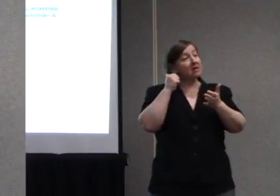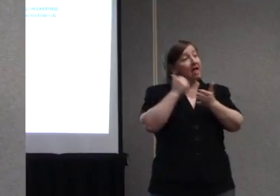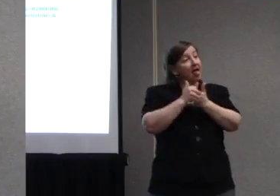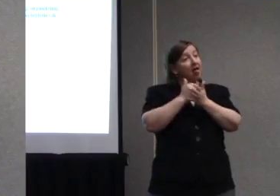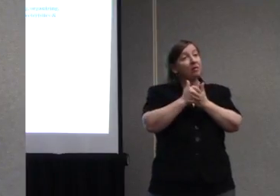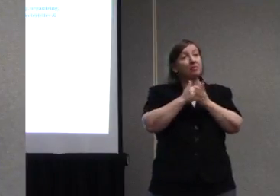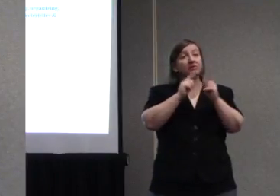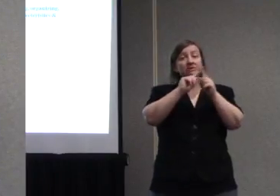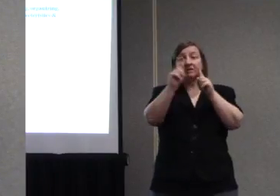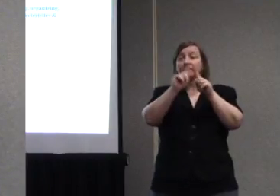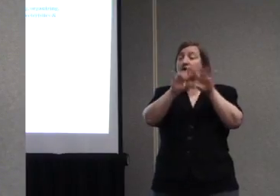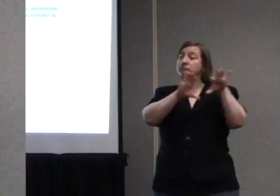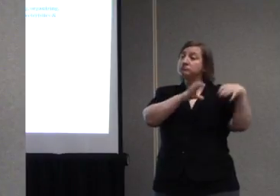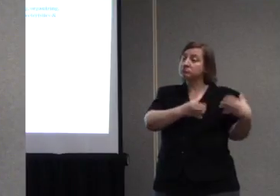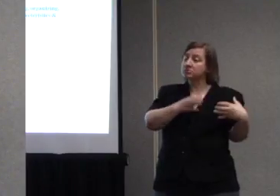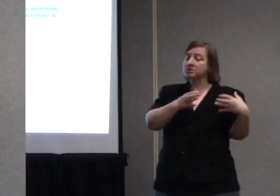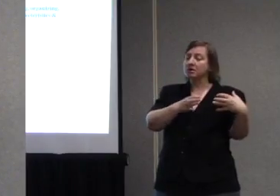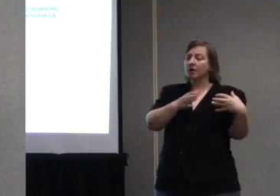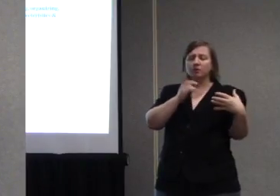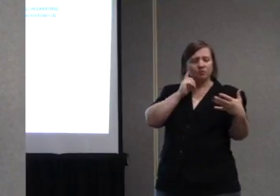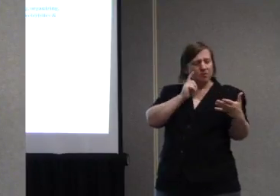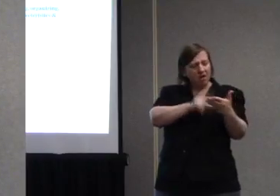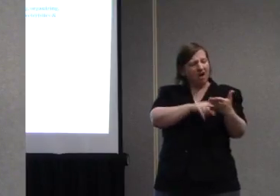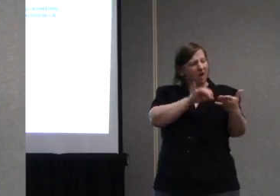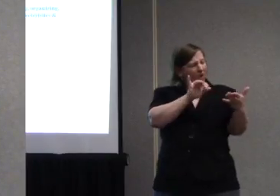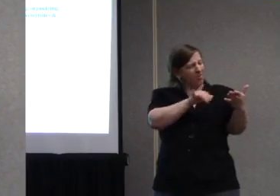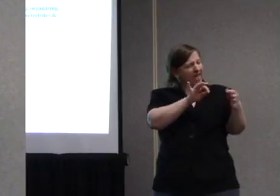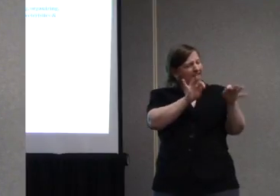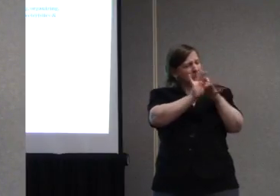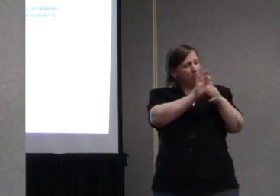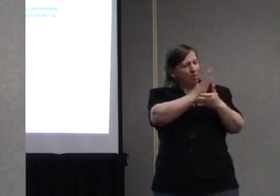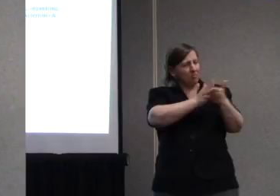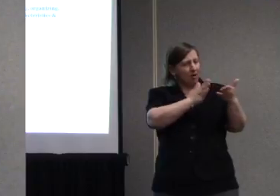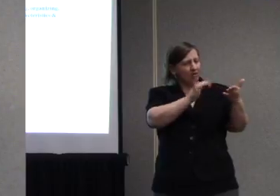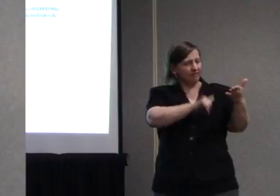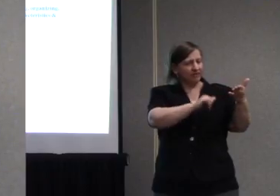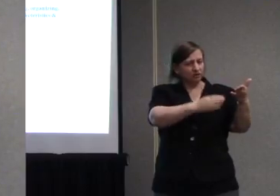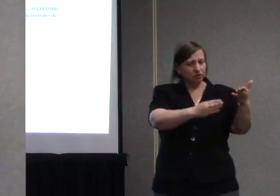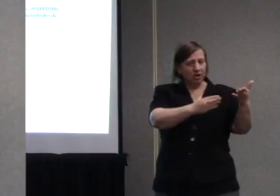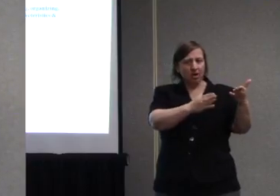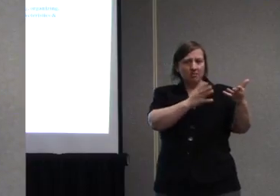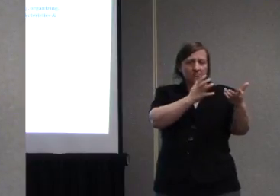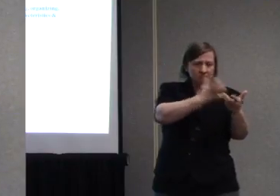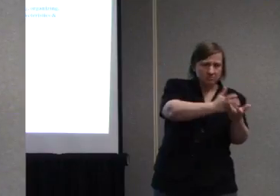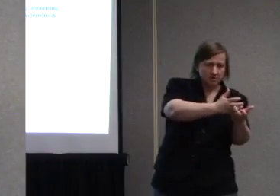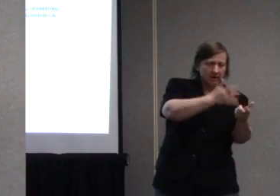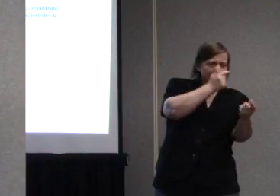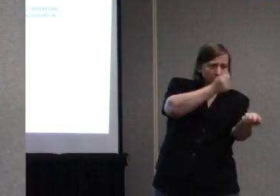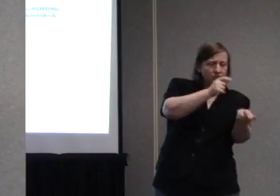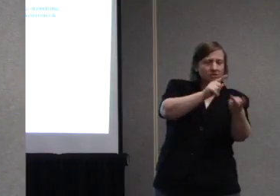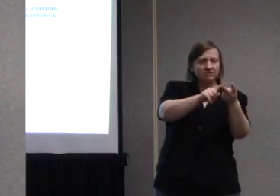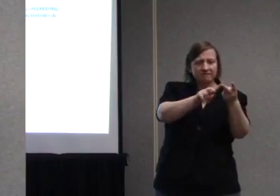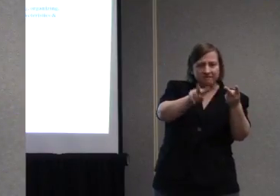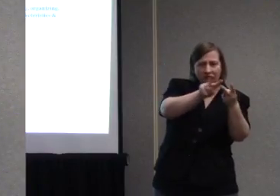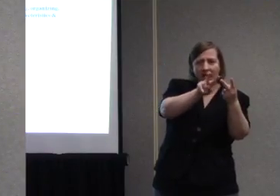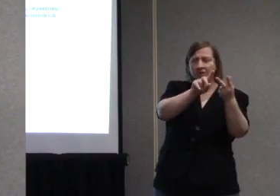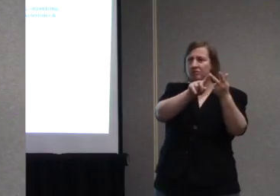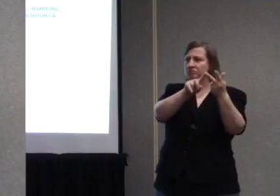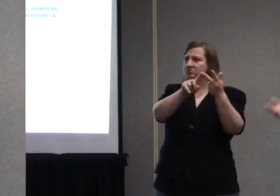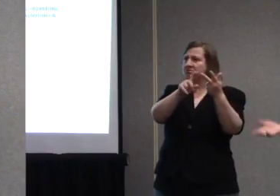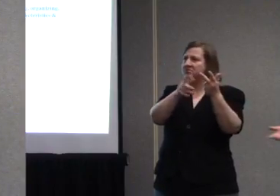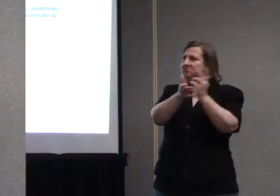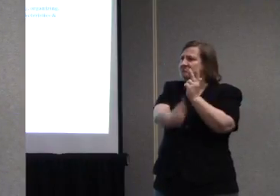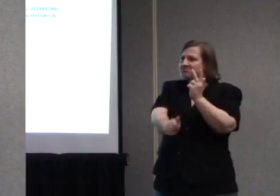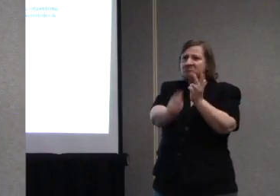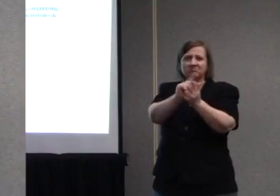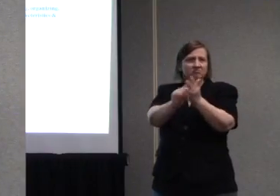But it can help organizations to identify critical, how their jobs relate to interests,